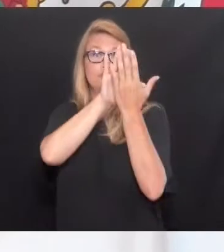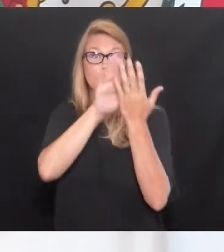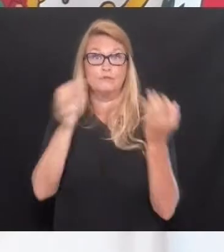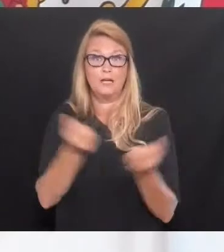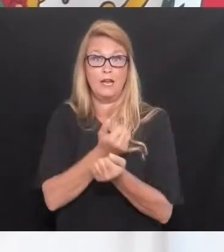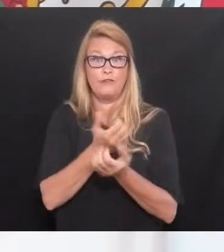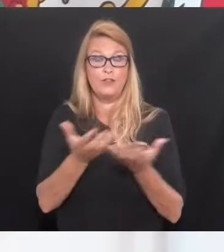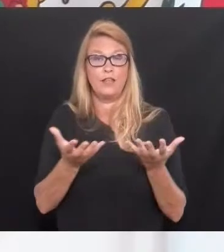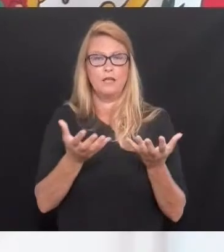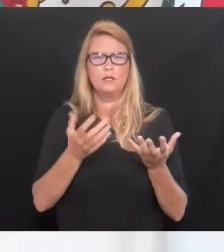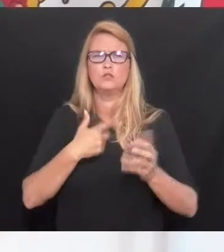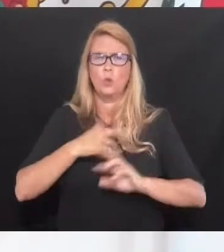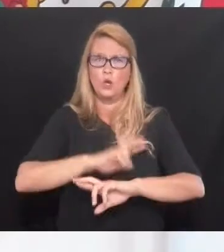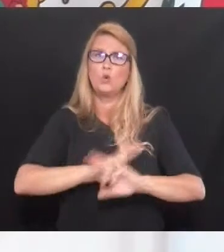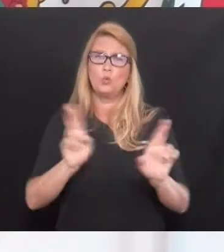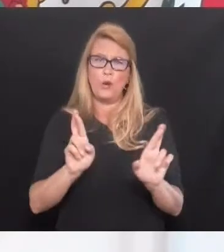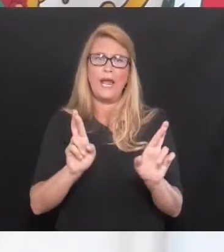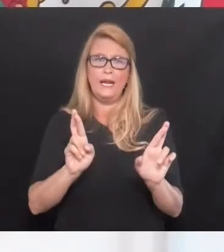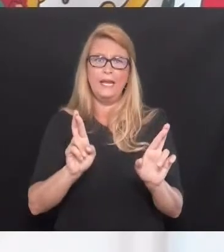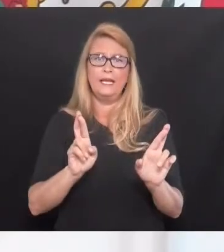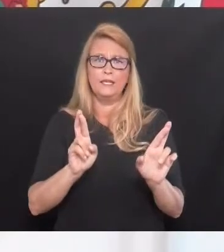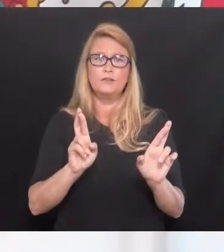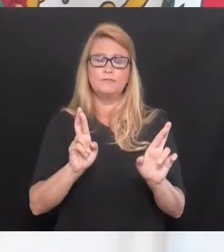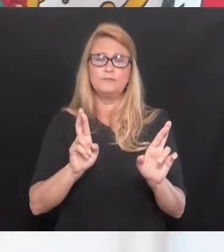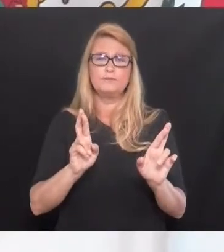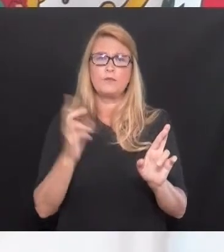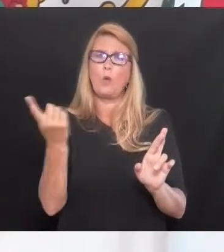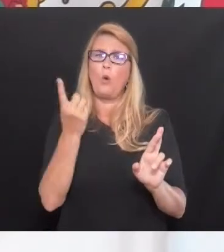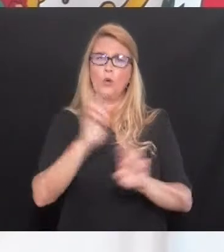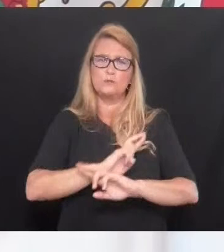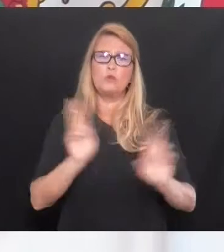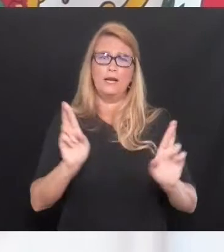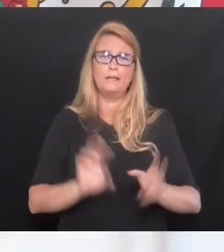you know, stand guard and watch the shop. That's for sure.